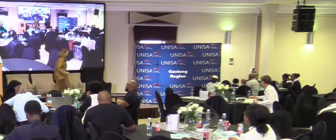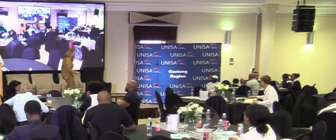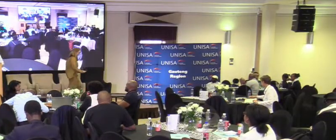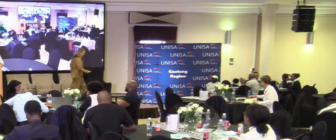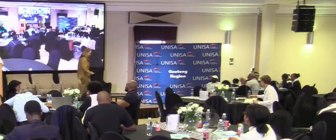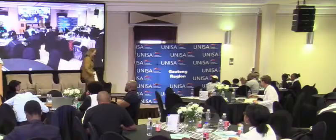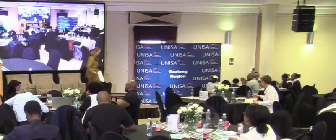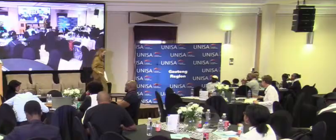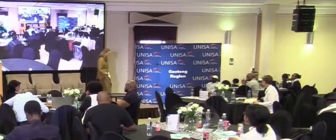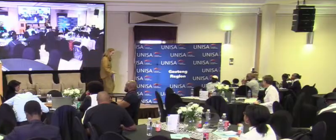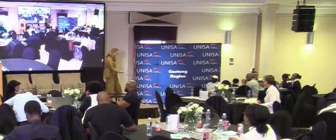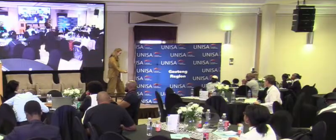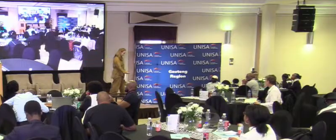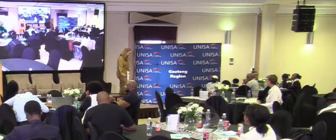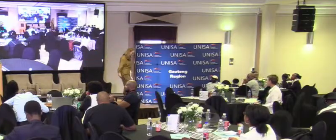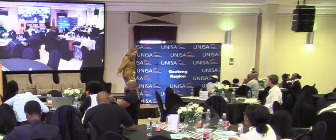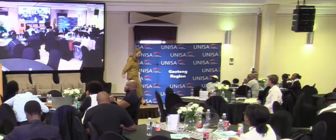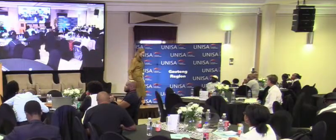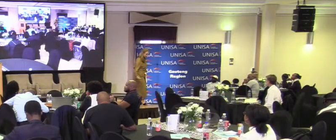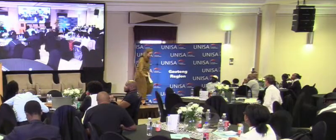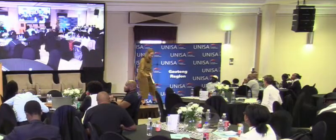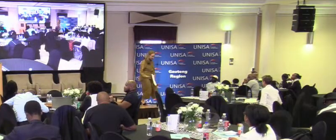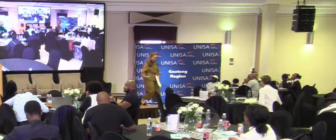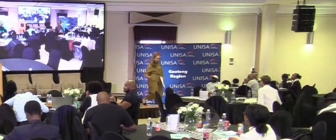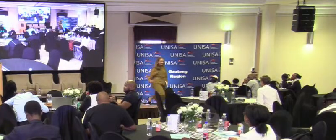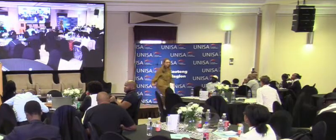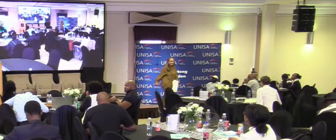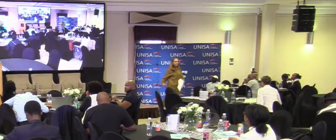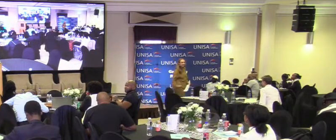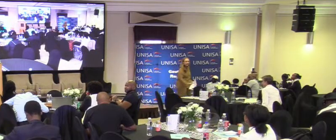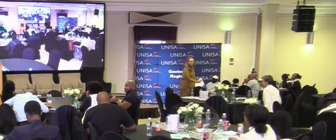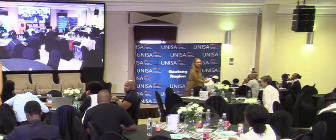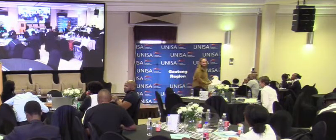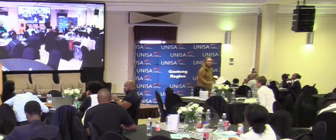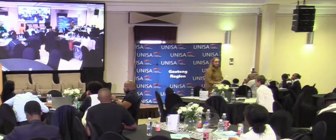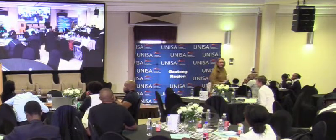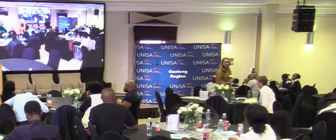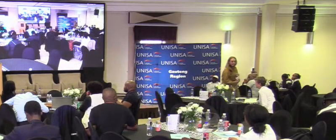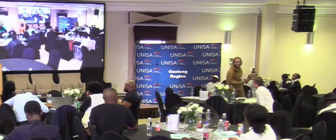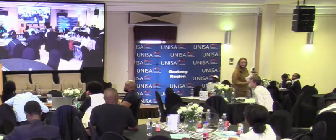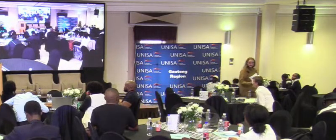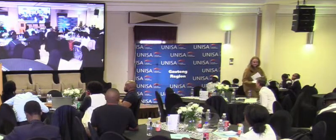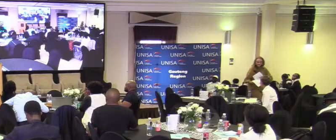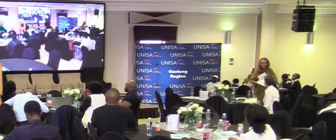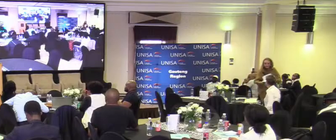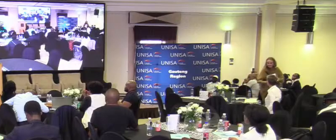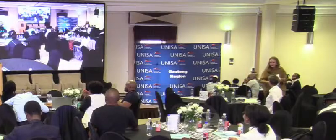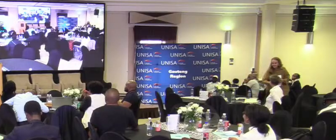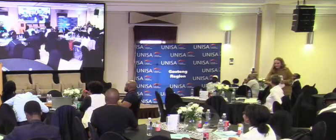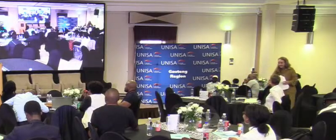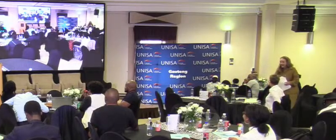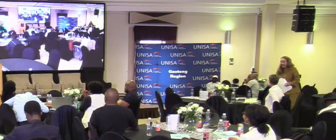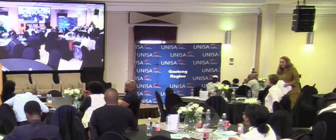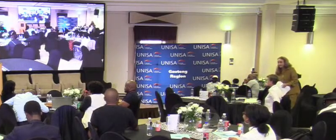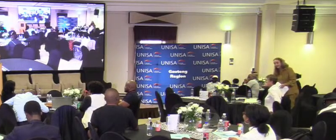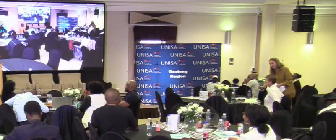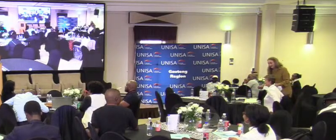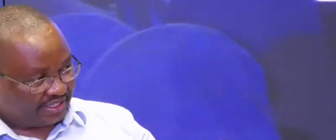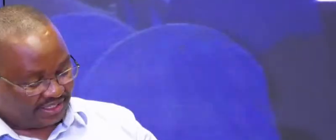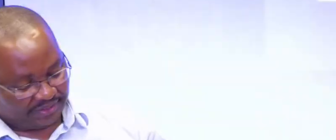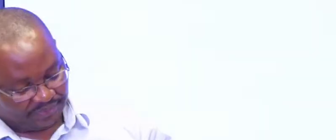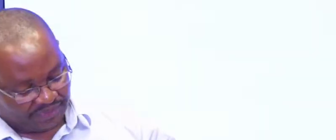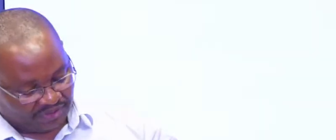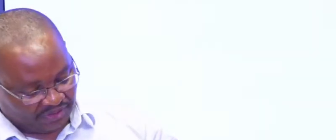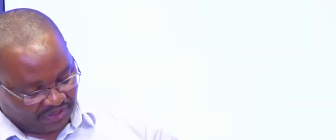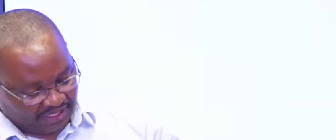Thank you so much, Madam Deputy Registrar. We appreciate brief and to the point, but very